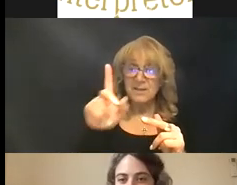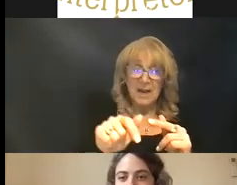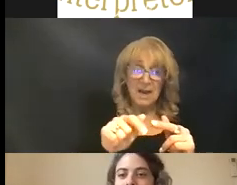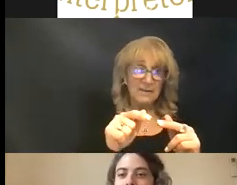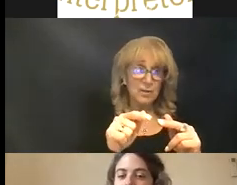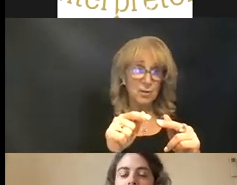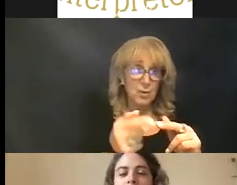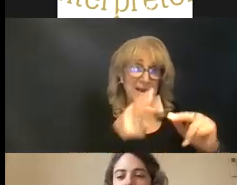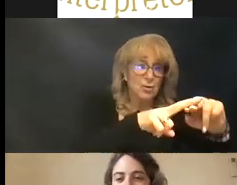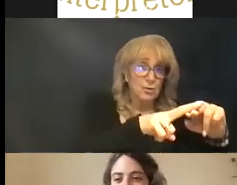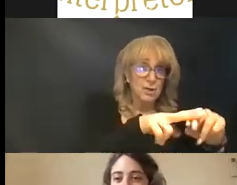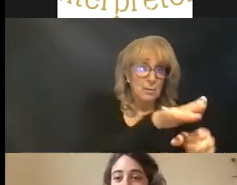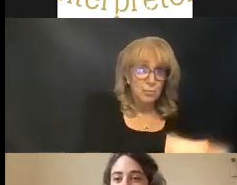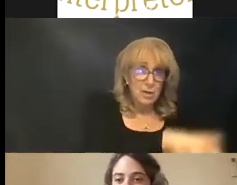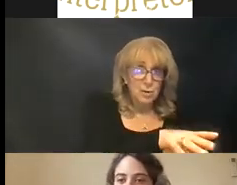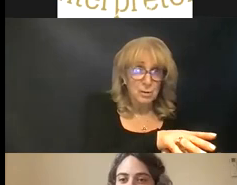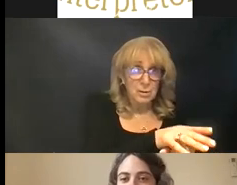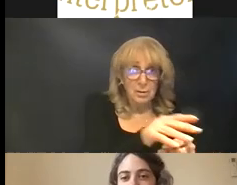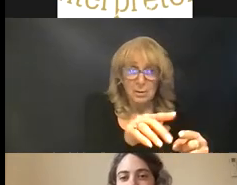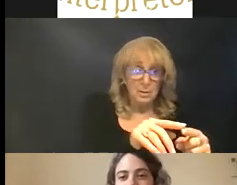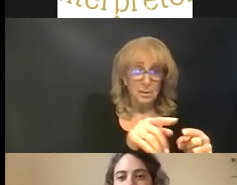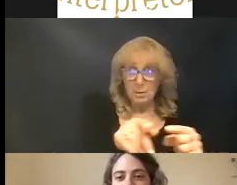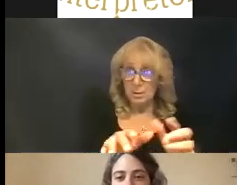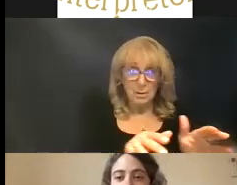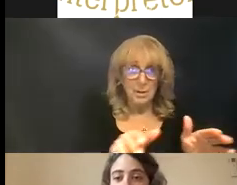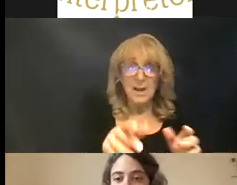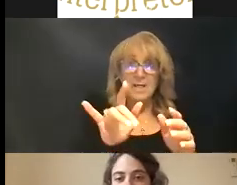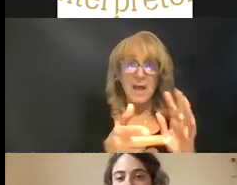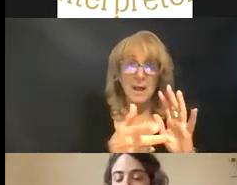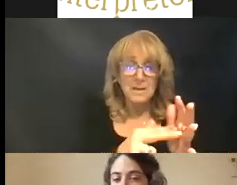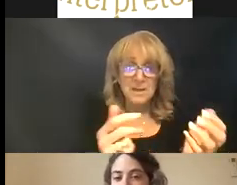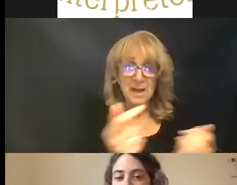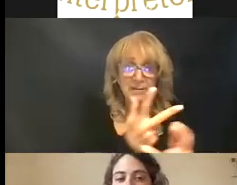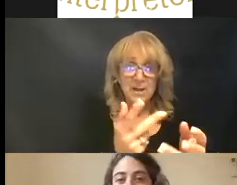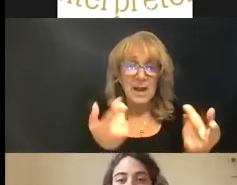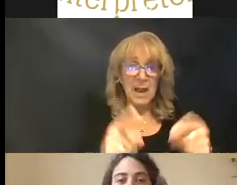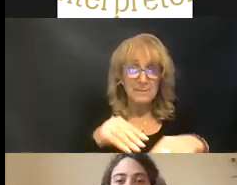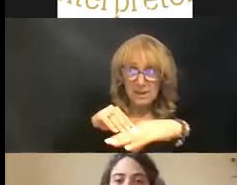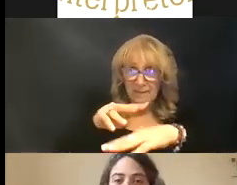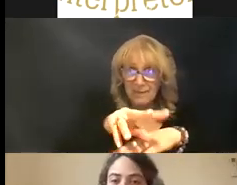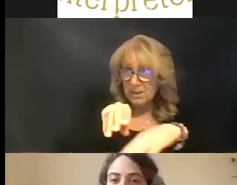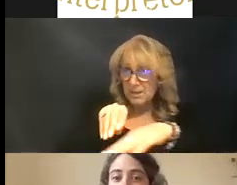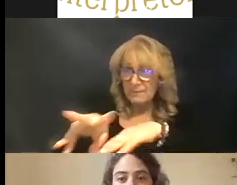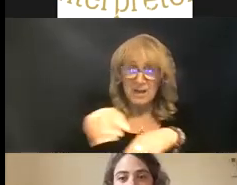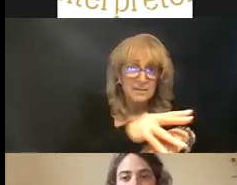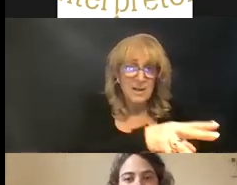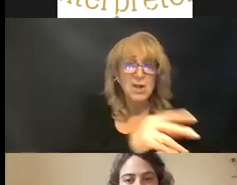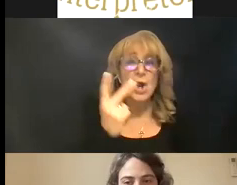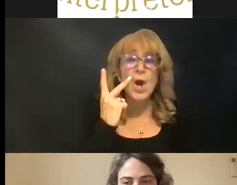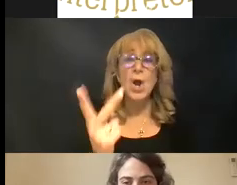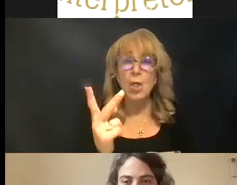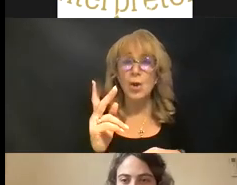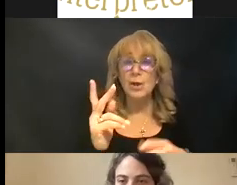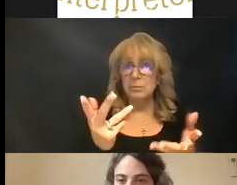and speed. But this has many effects around us. And to see that, let's first look at our colleagues in Harvard that made